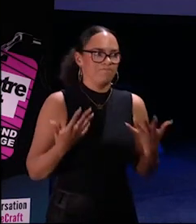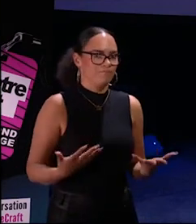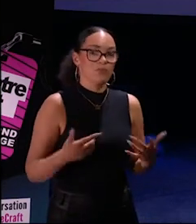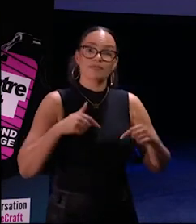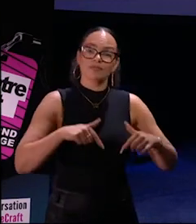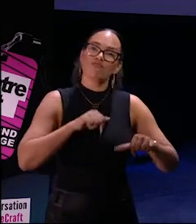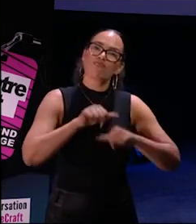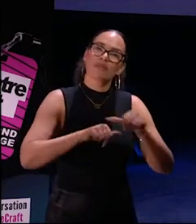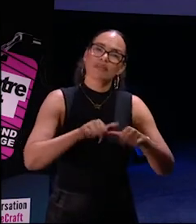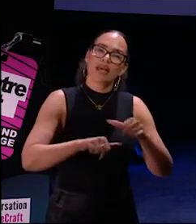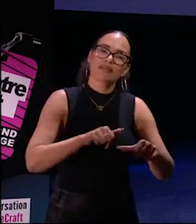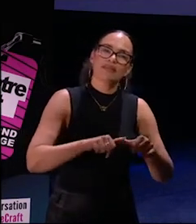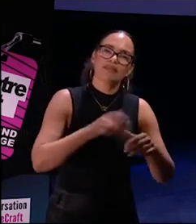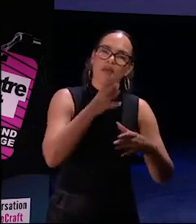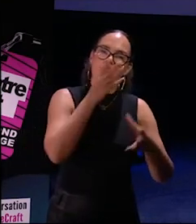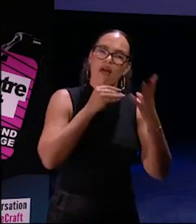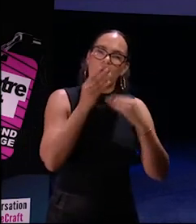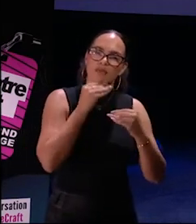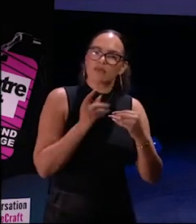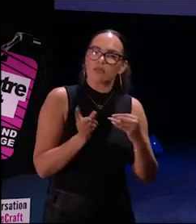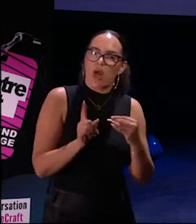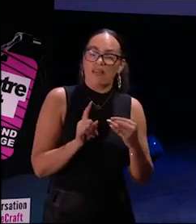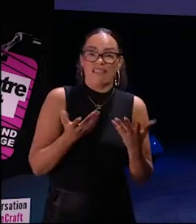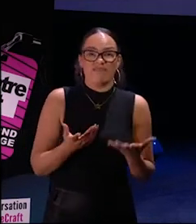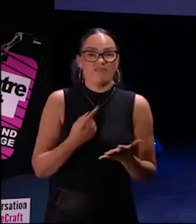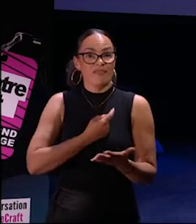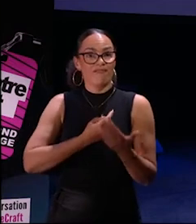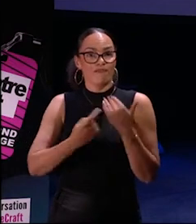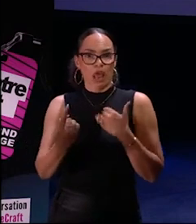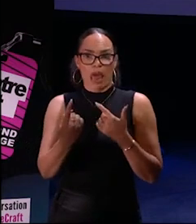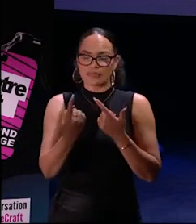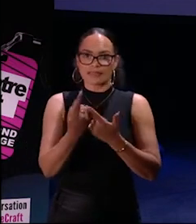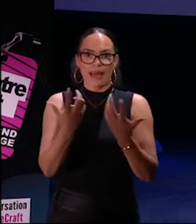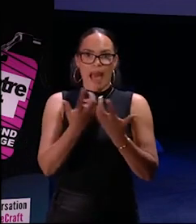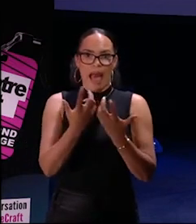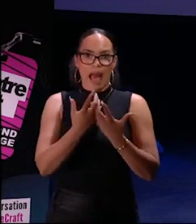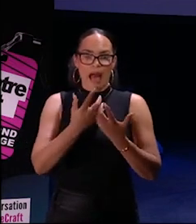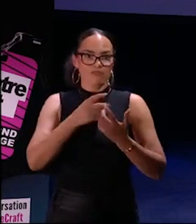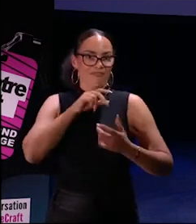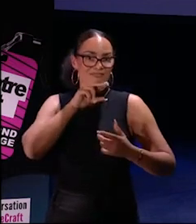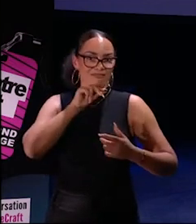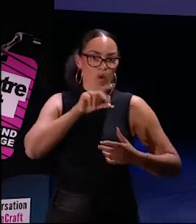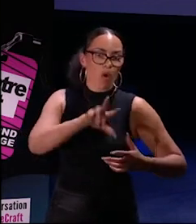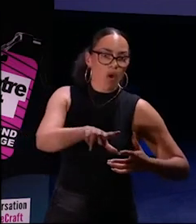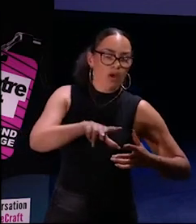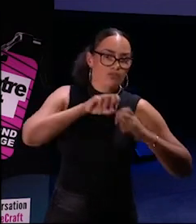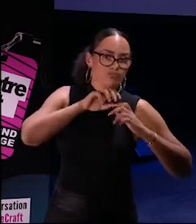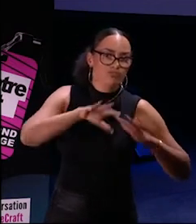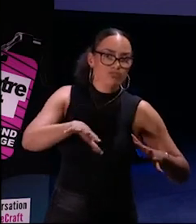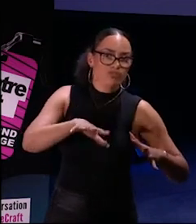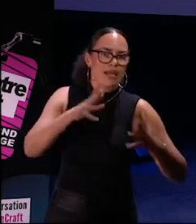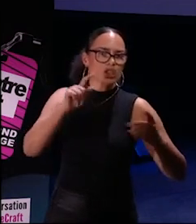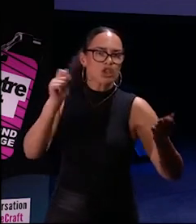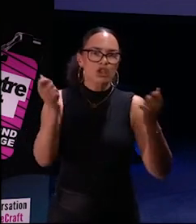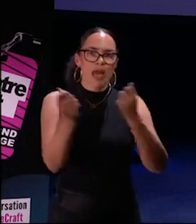process, and how are freelancers getting a voice, and how are they trying to move forward to change